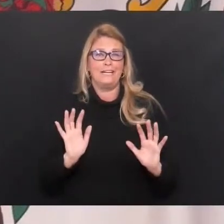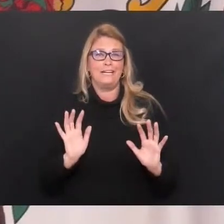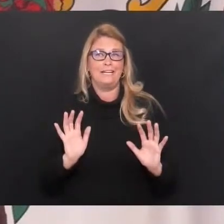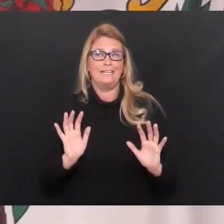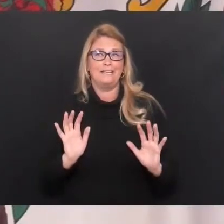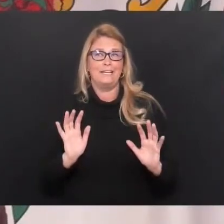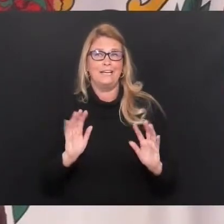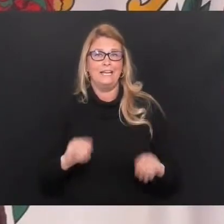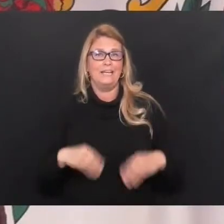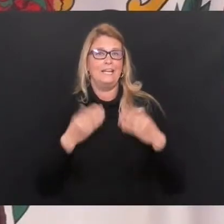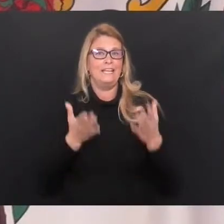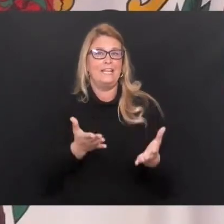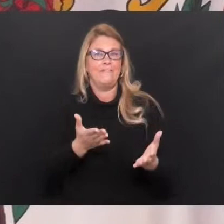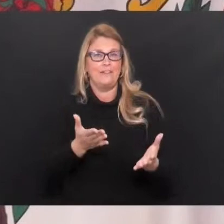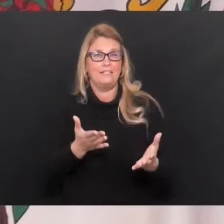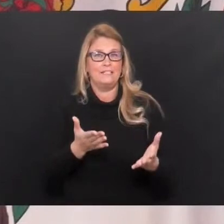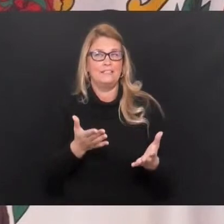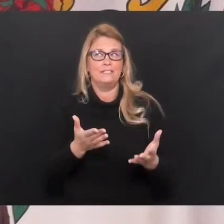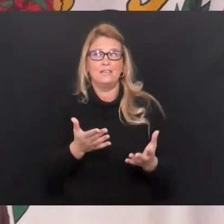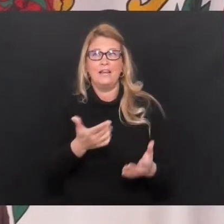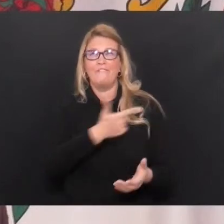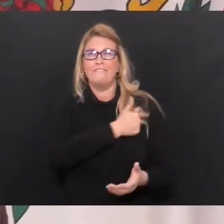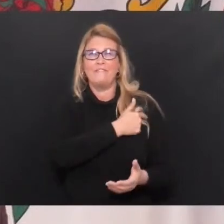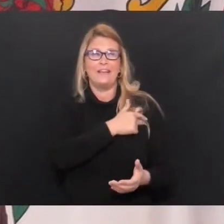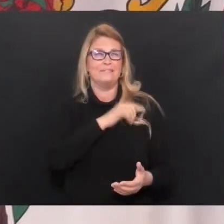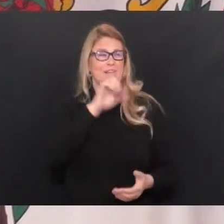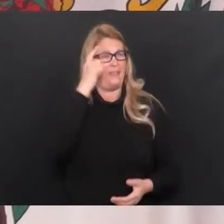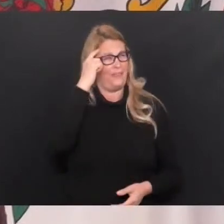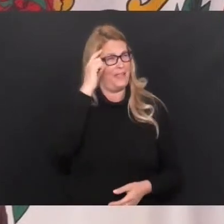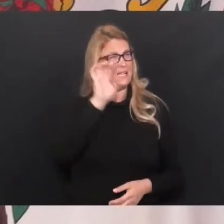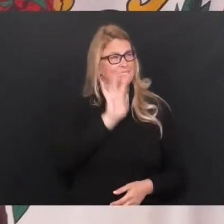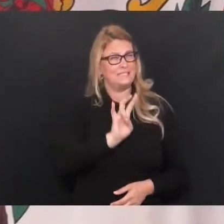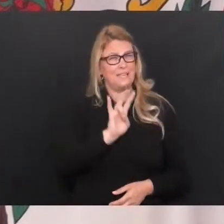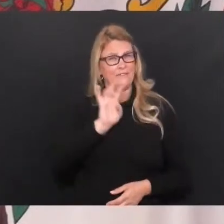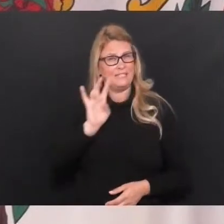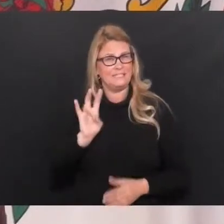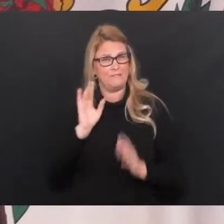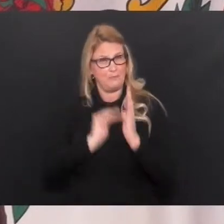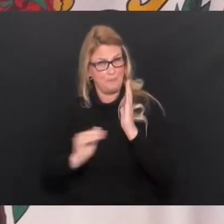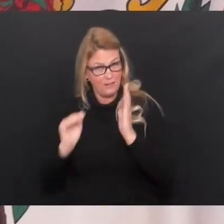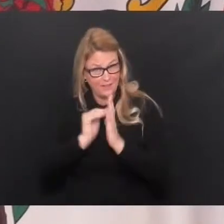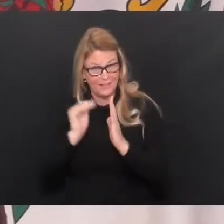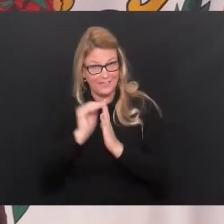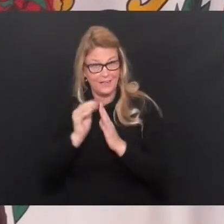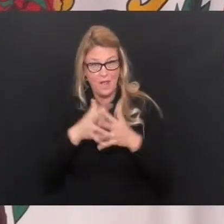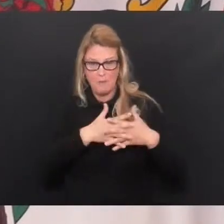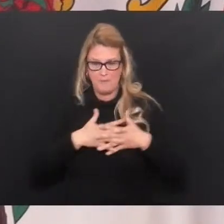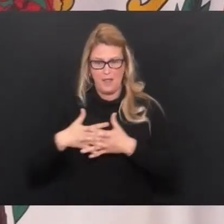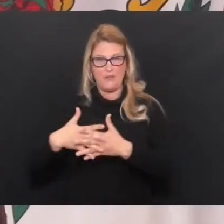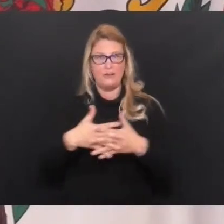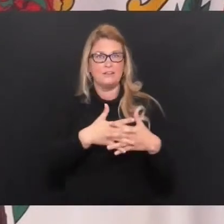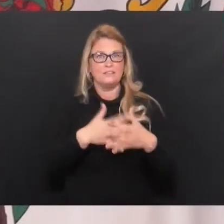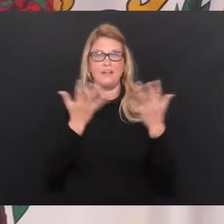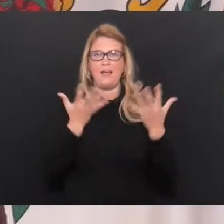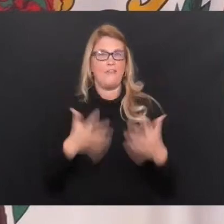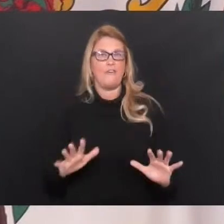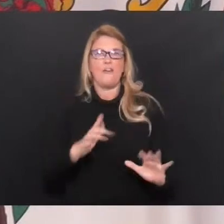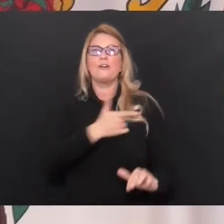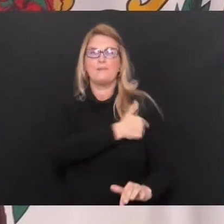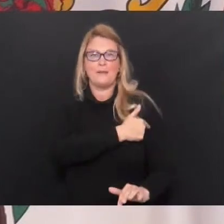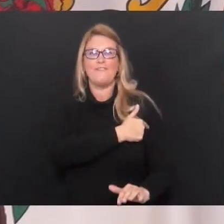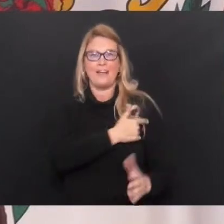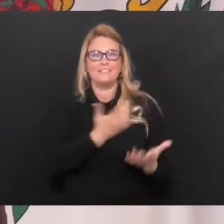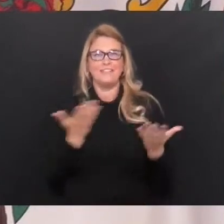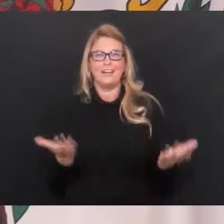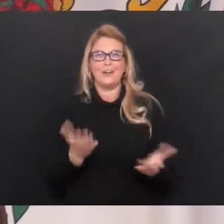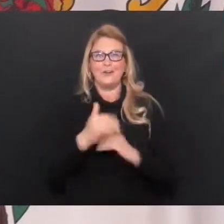vaccines rather in this country, I think it's 77 million Americans have chosen to be vaccinated in